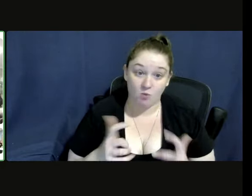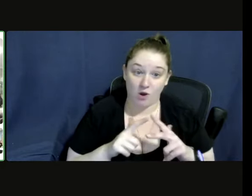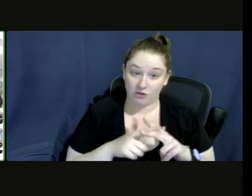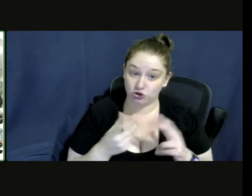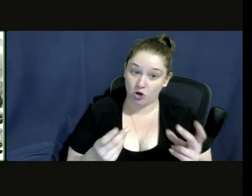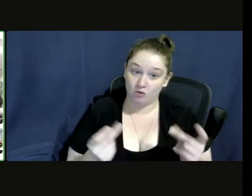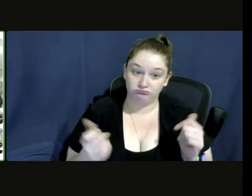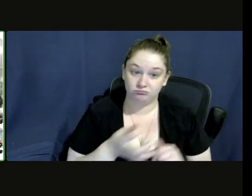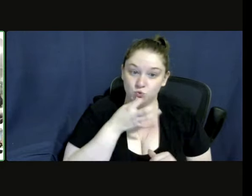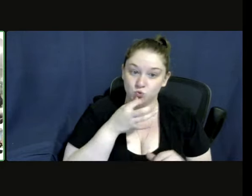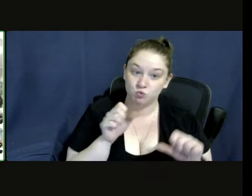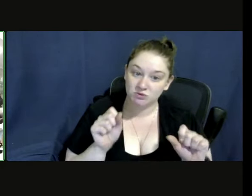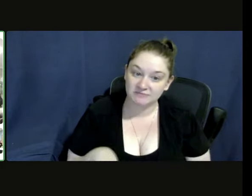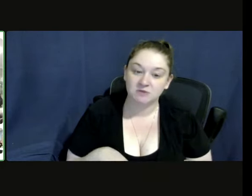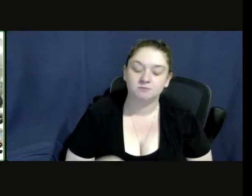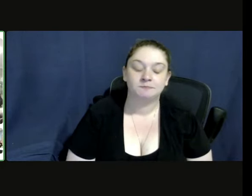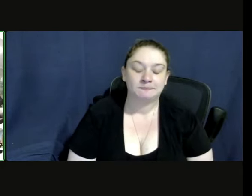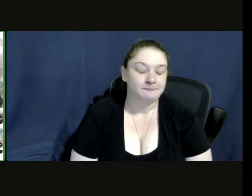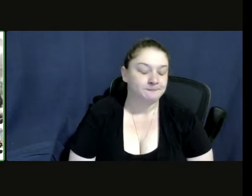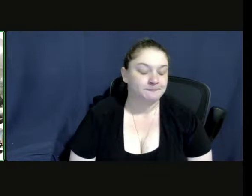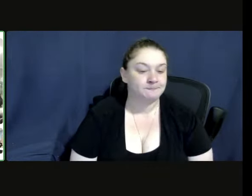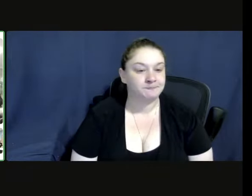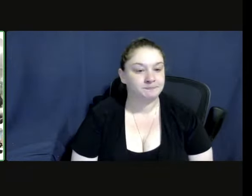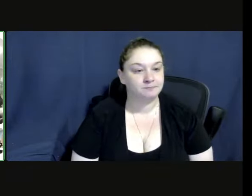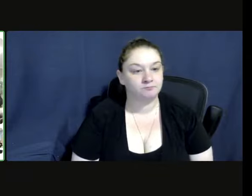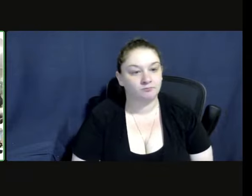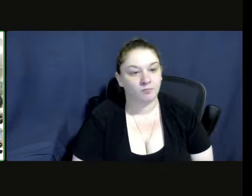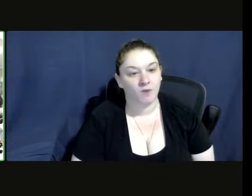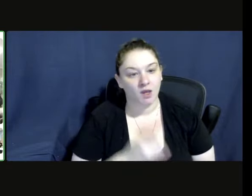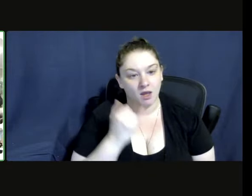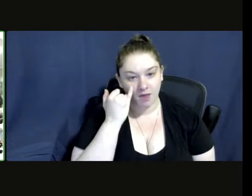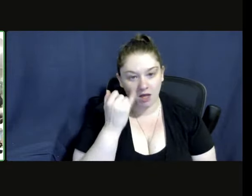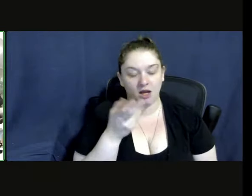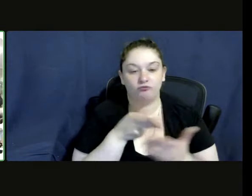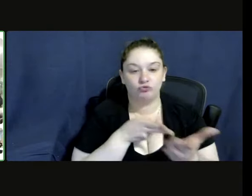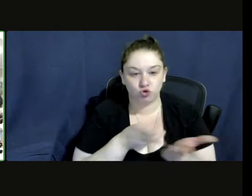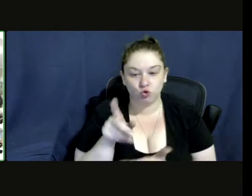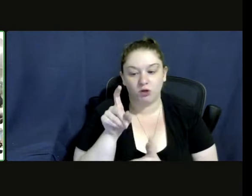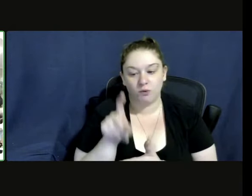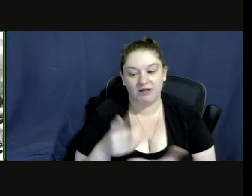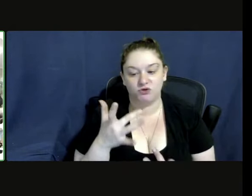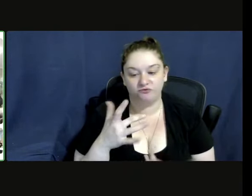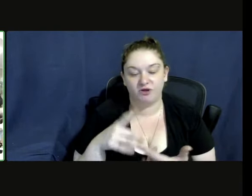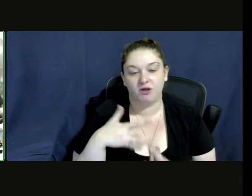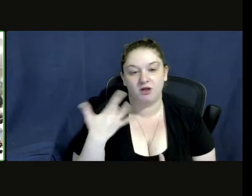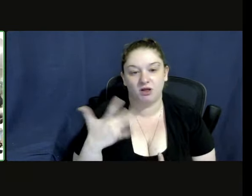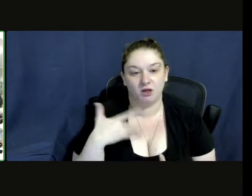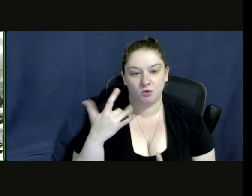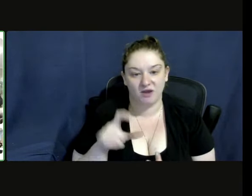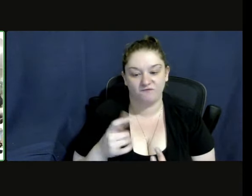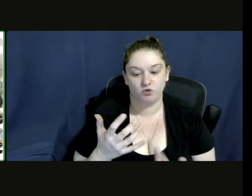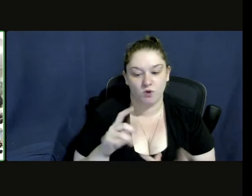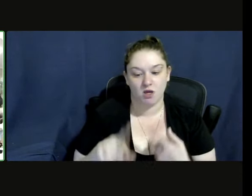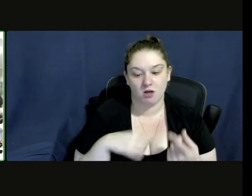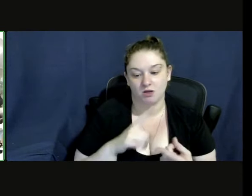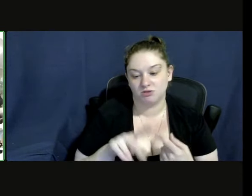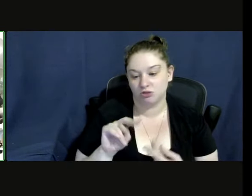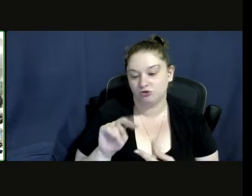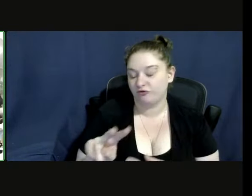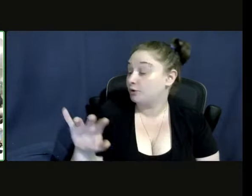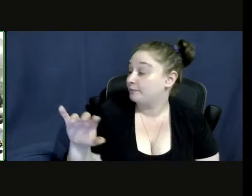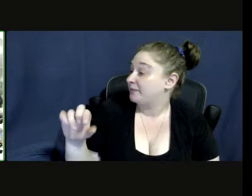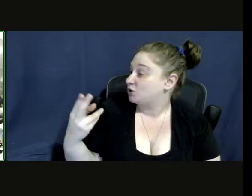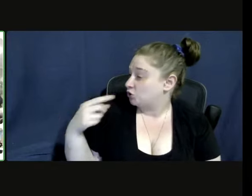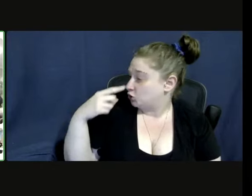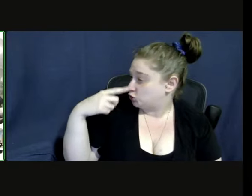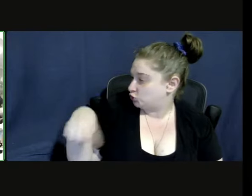later, but if the true feeling is we need to wait till November, I understand that. So Josh, could you do me a favor maybe